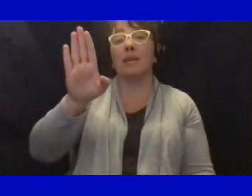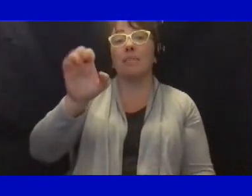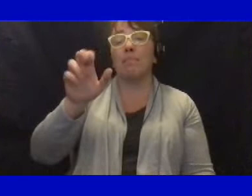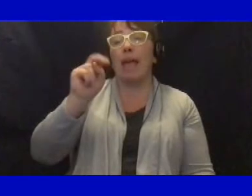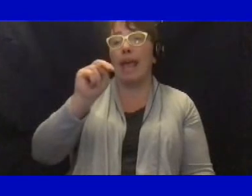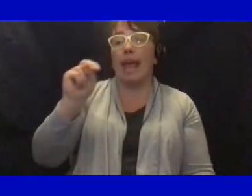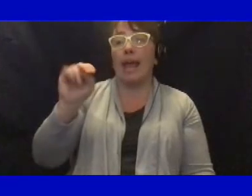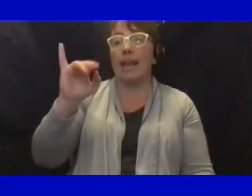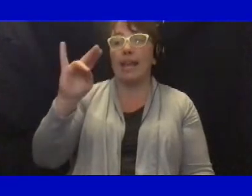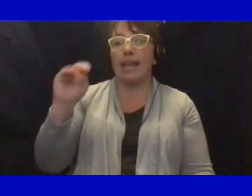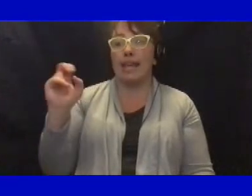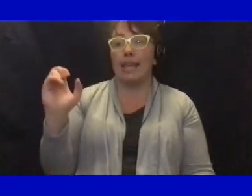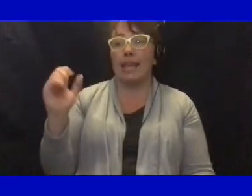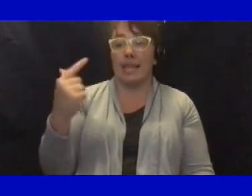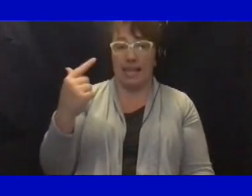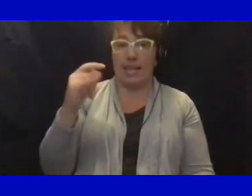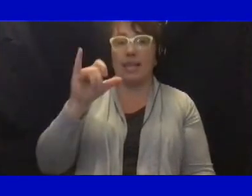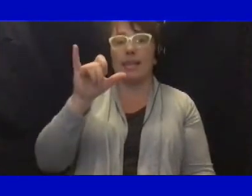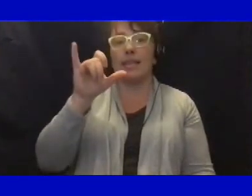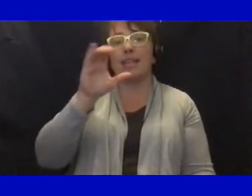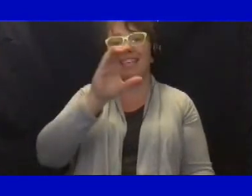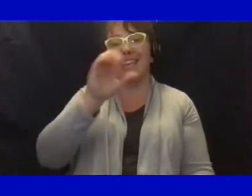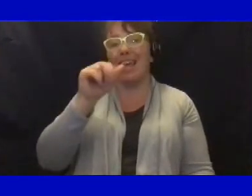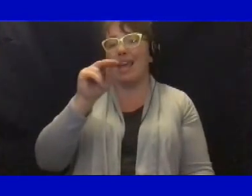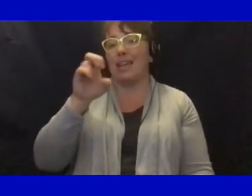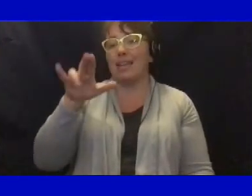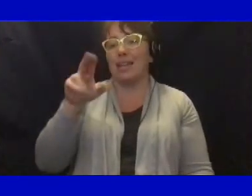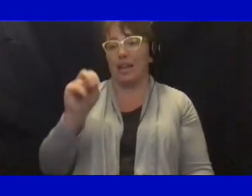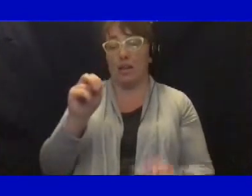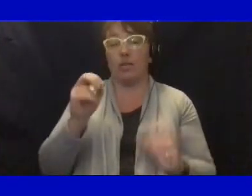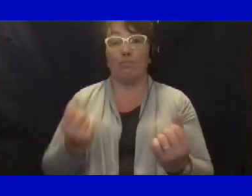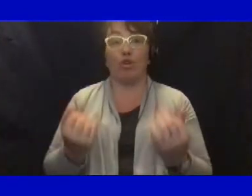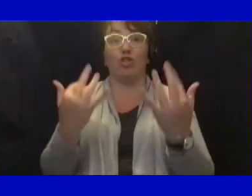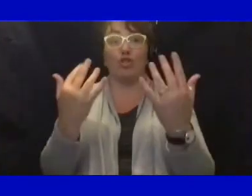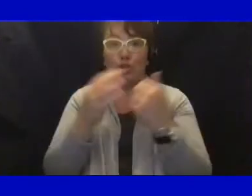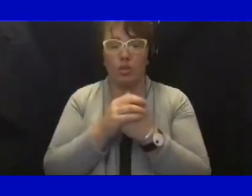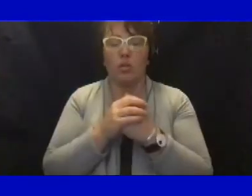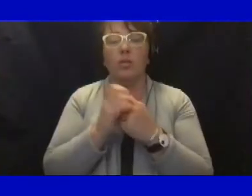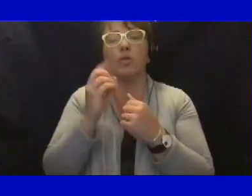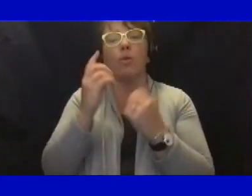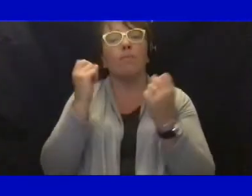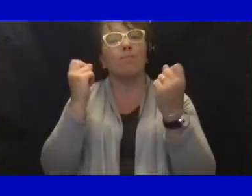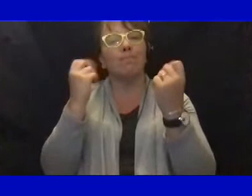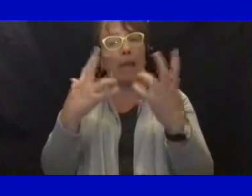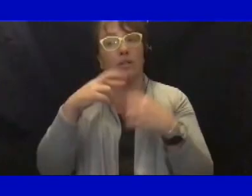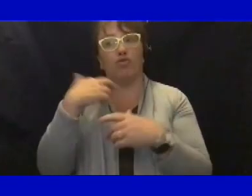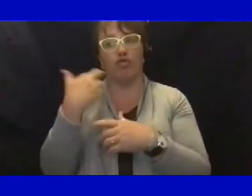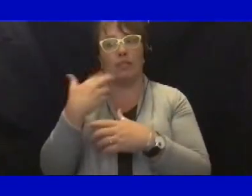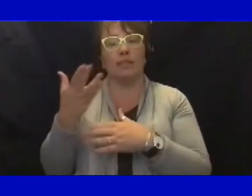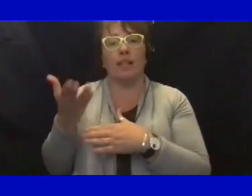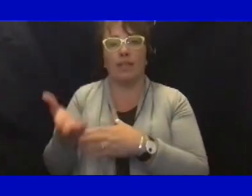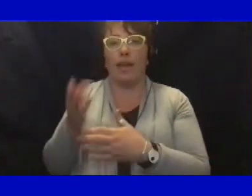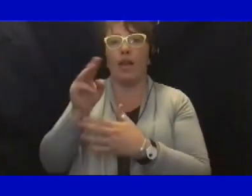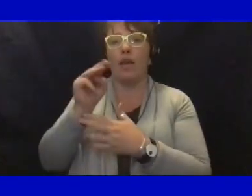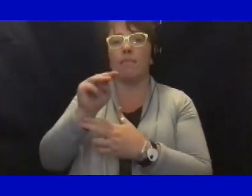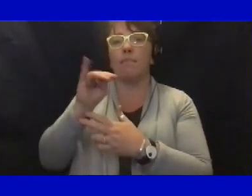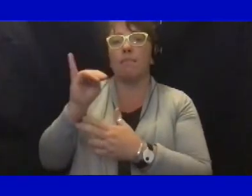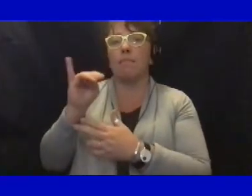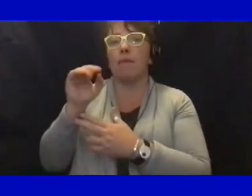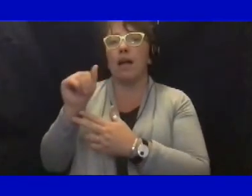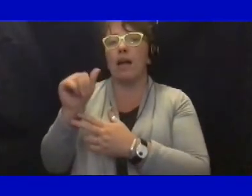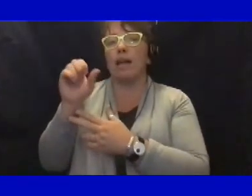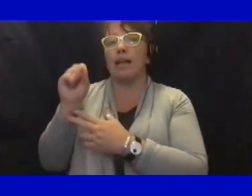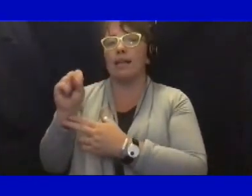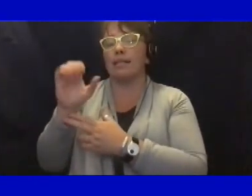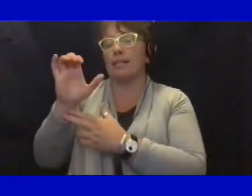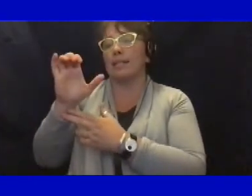of the risks, the numerous risks in Myers Canyon, it's very likely that it will be evacuated if we are expecting intense rainfall